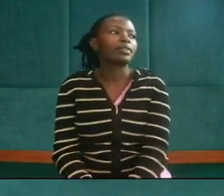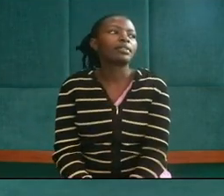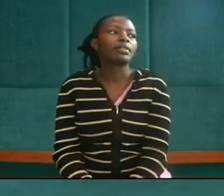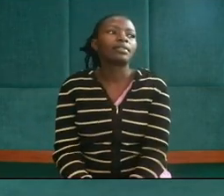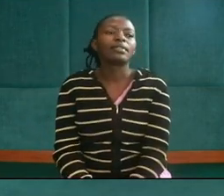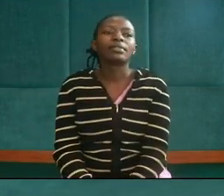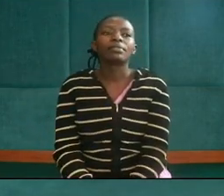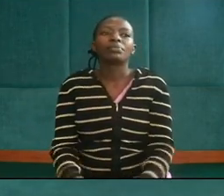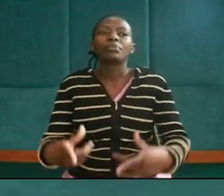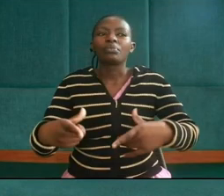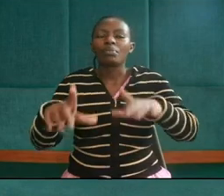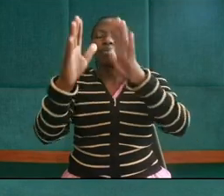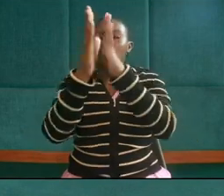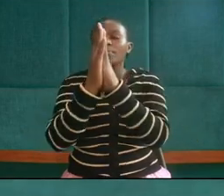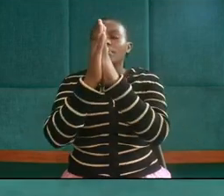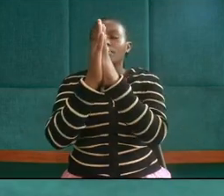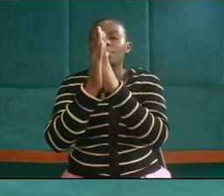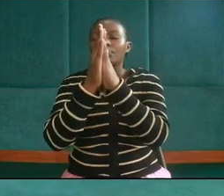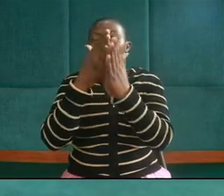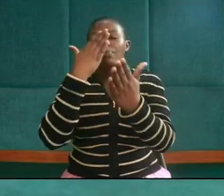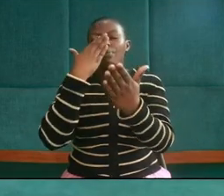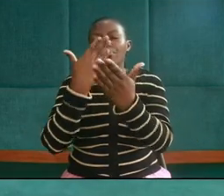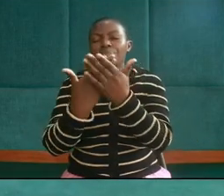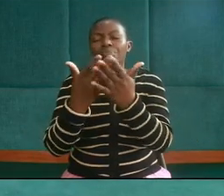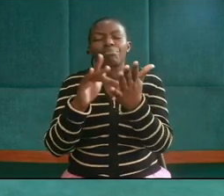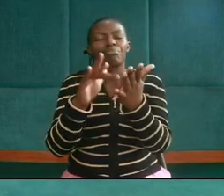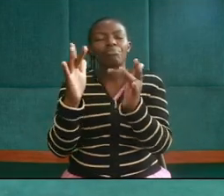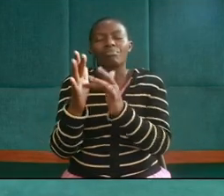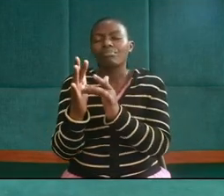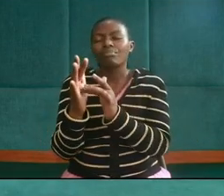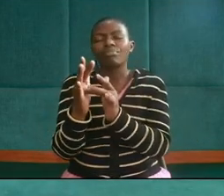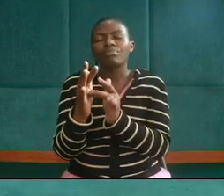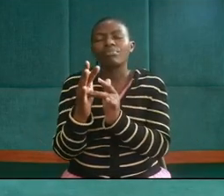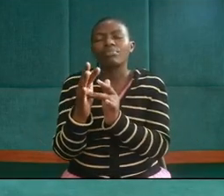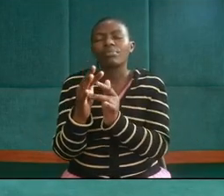Let us pray. Thank you, Jesus,